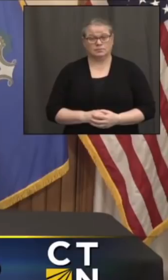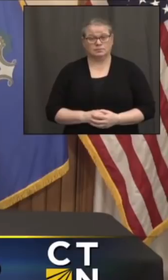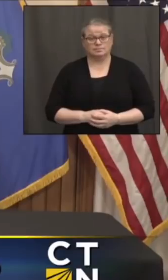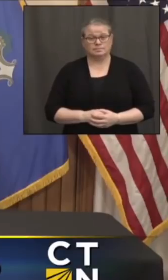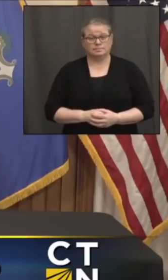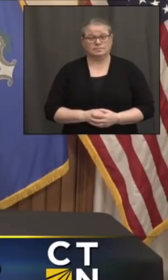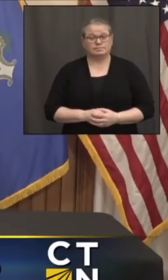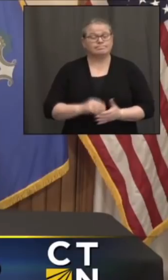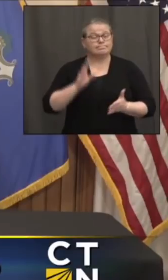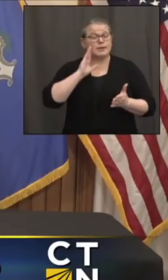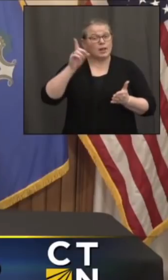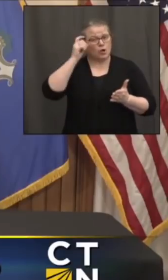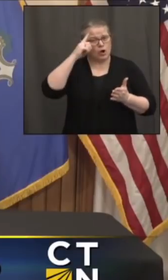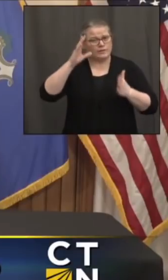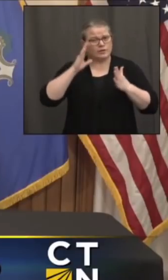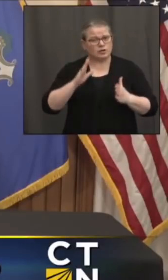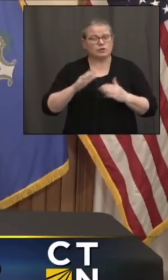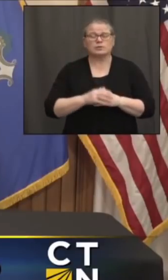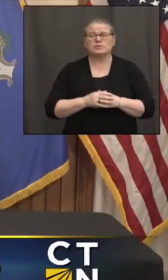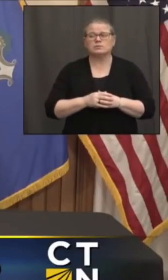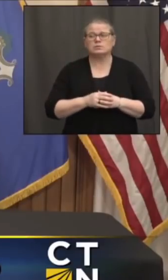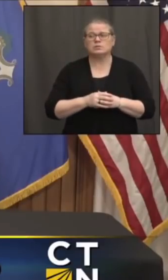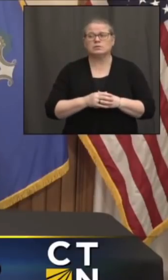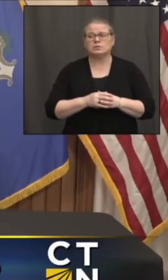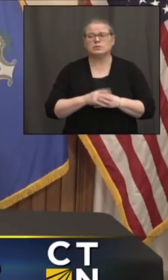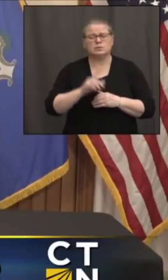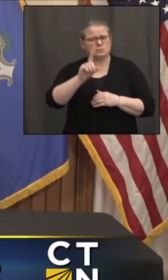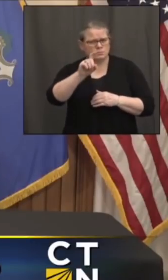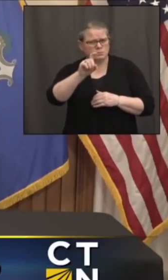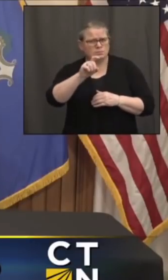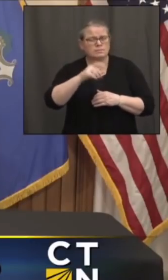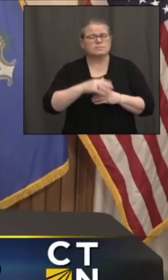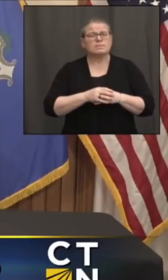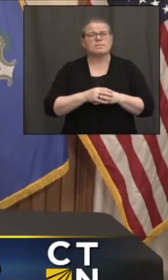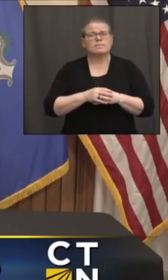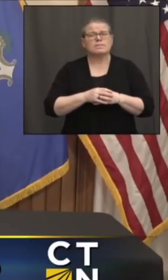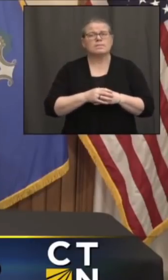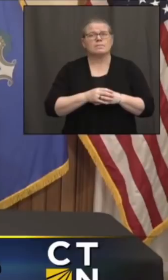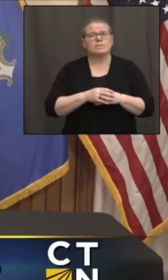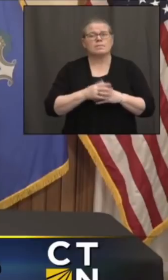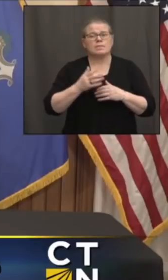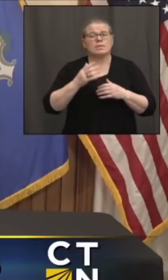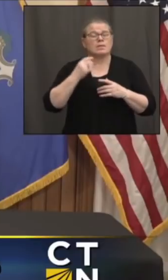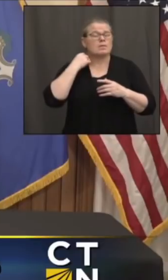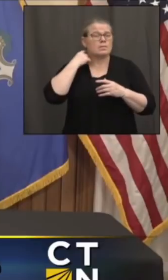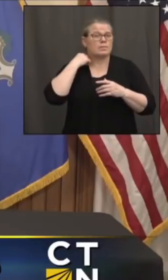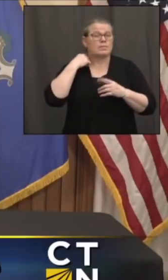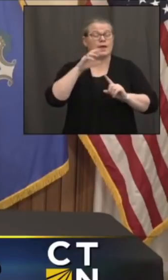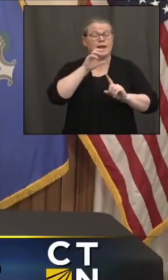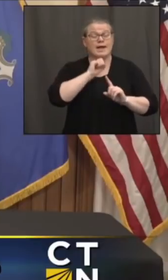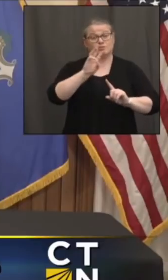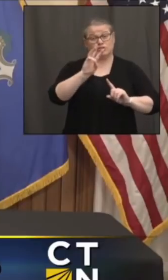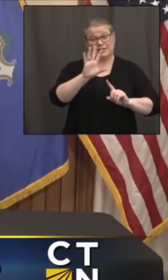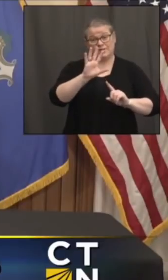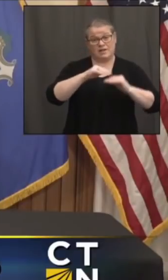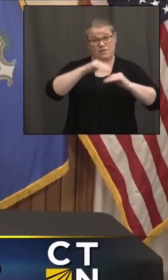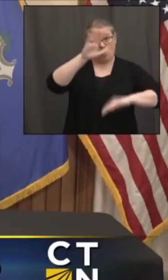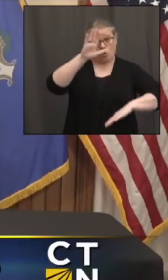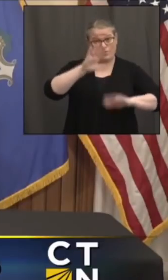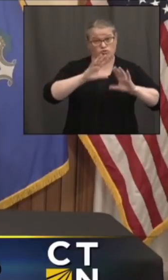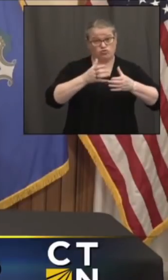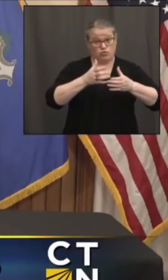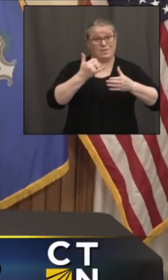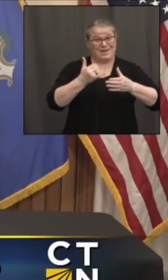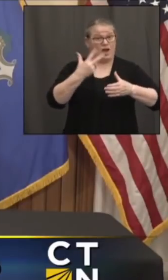Governor, for those listening, can you confirm exactly who is next in line for the vaccine after those ages 65 and older